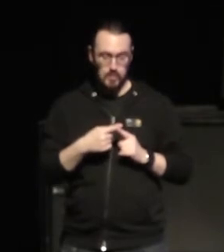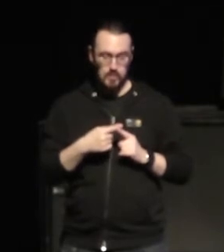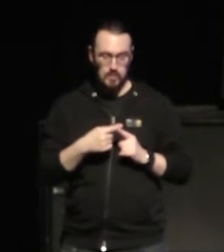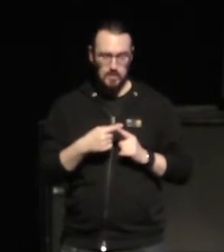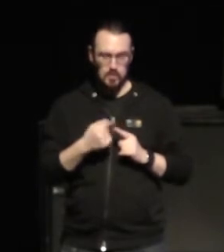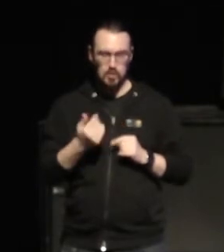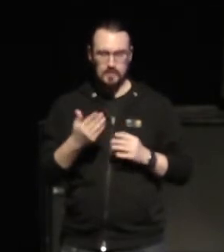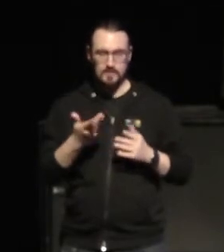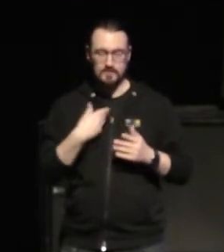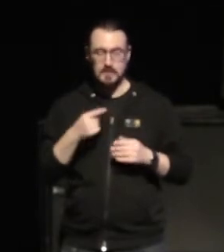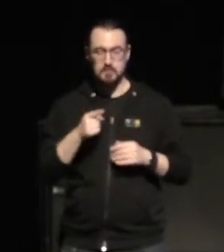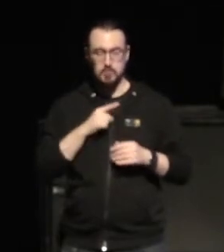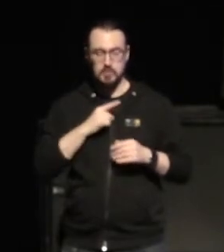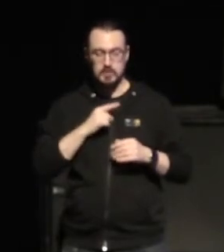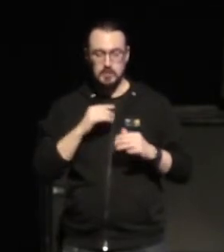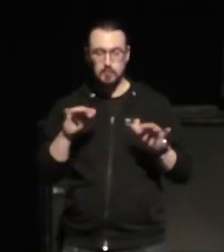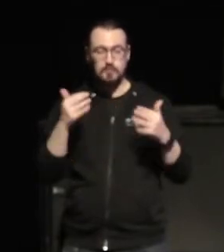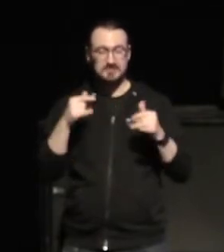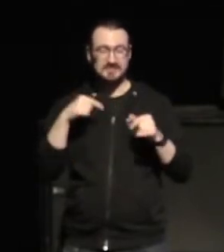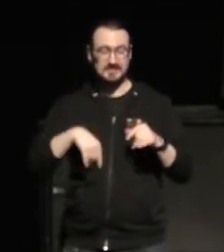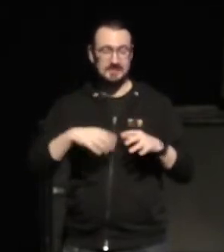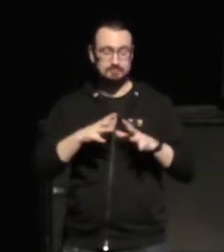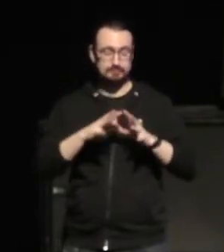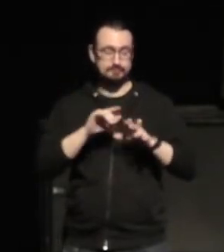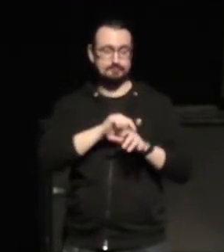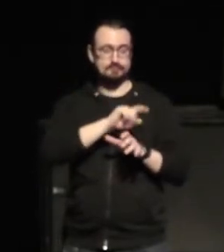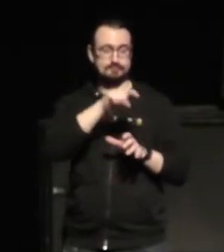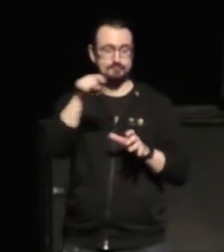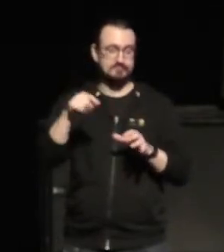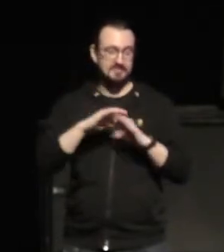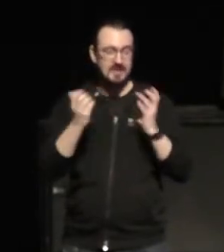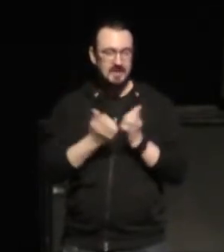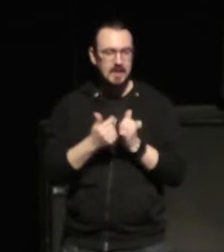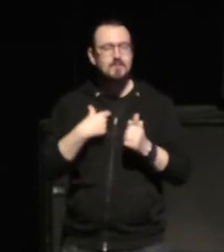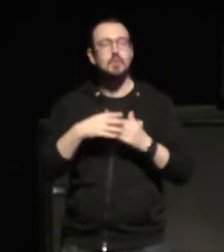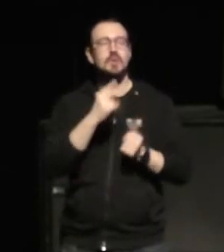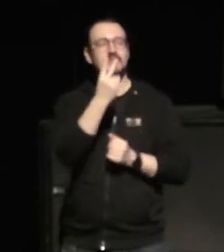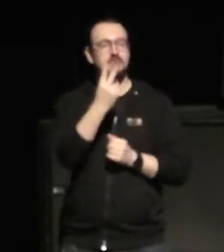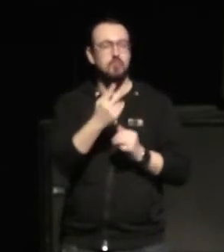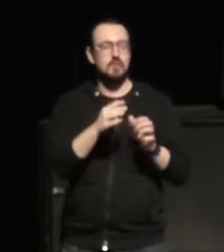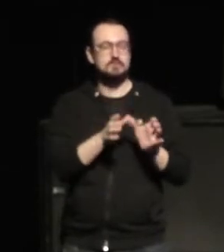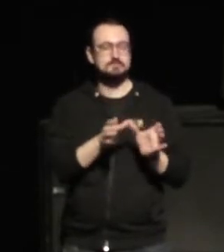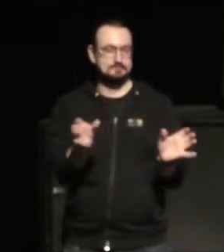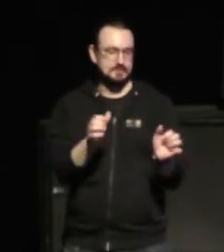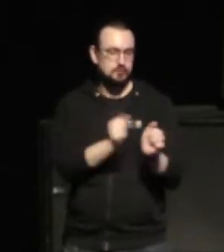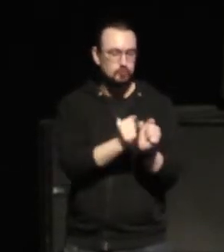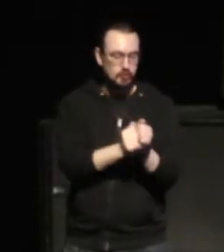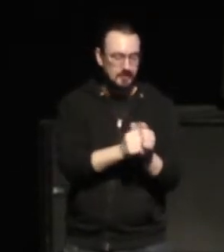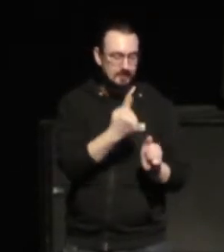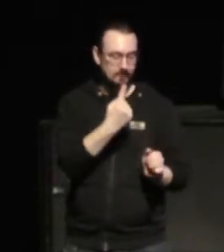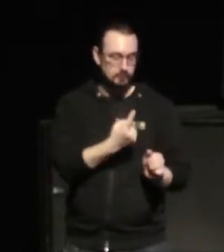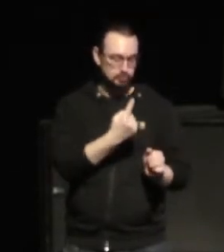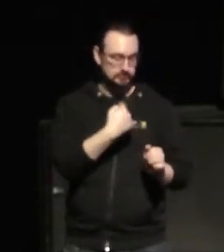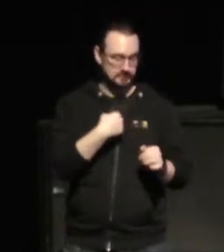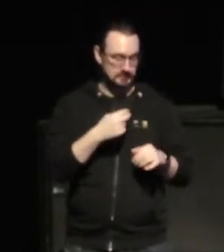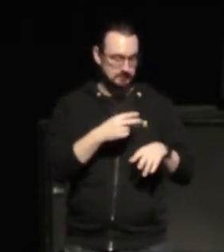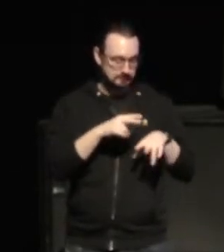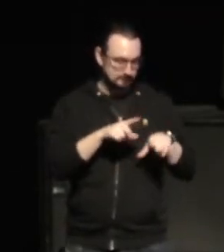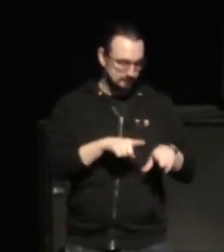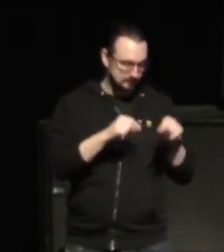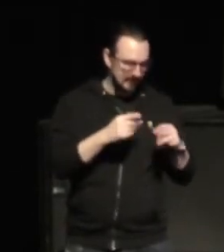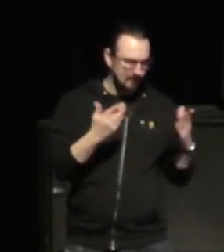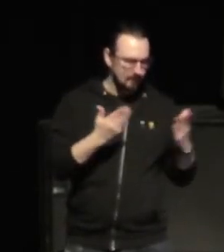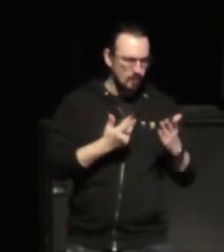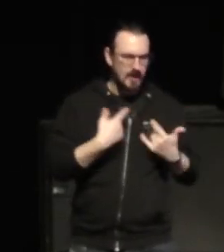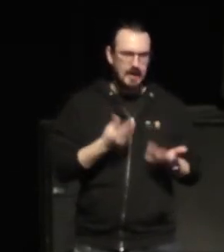got quite a lot of attention globally. So what we did was that we did two separate things. First, we defined what